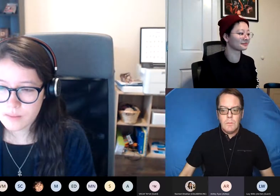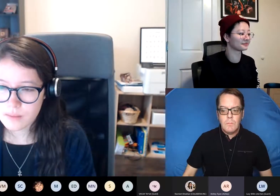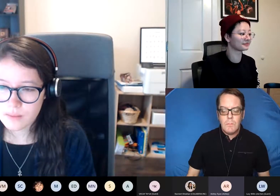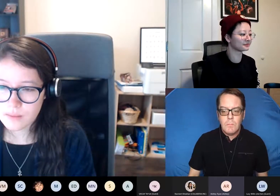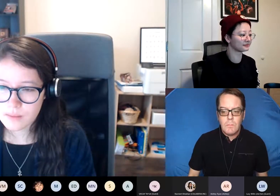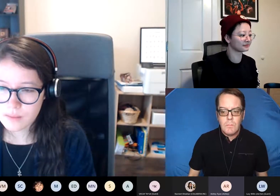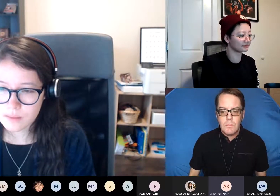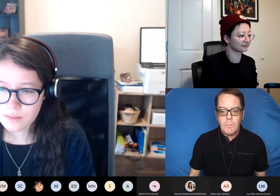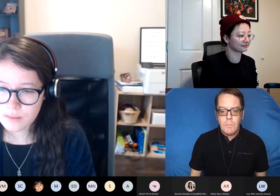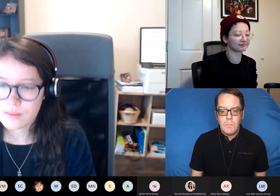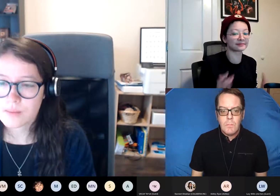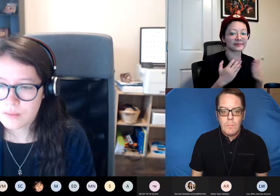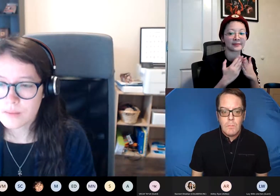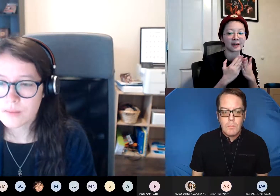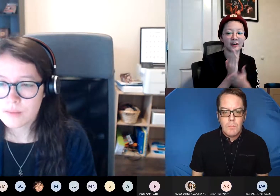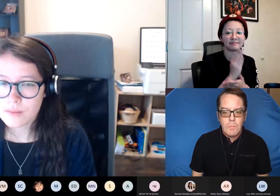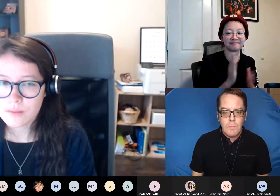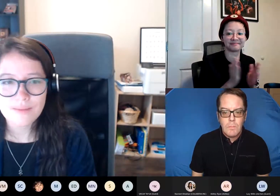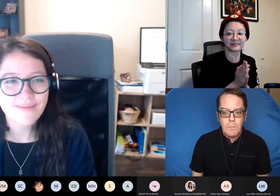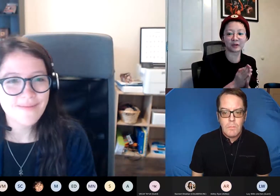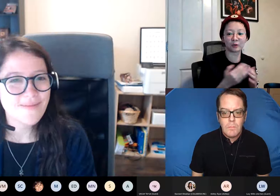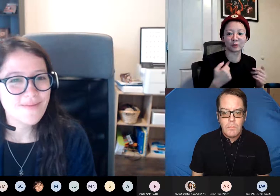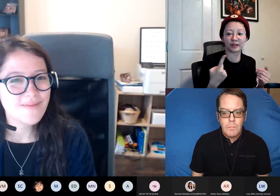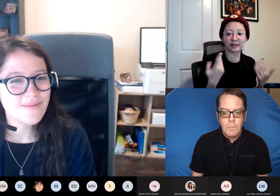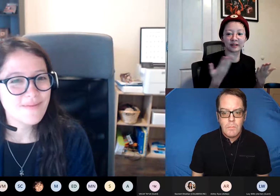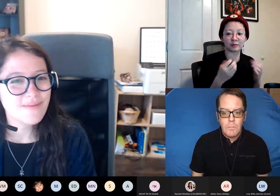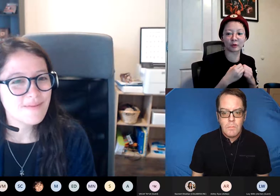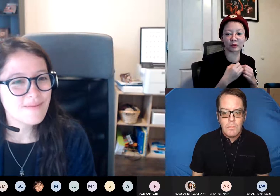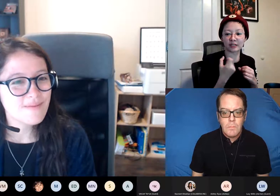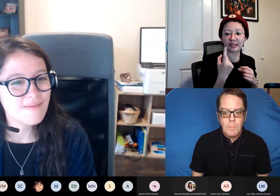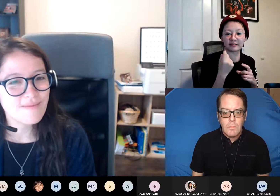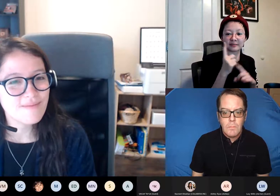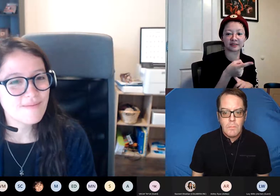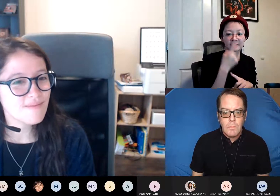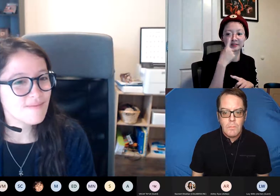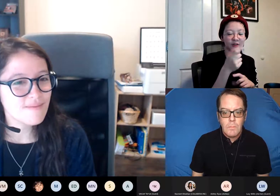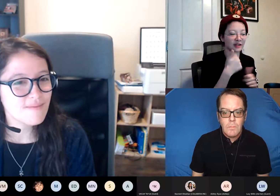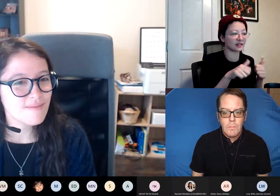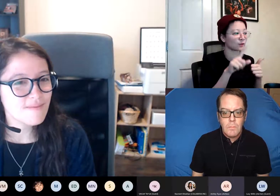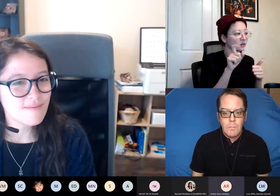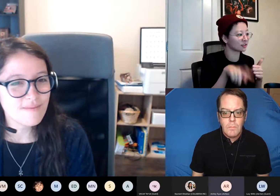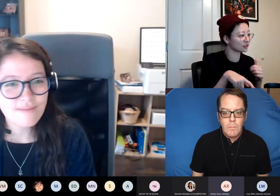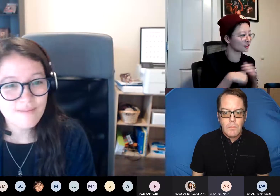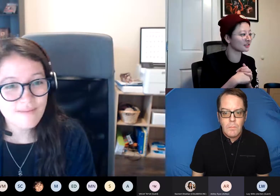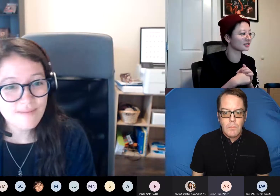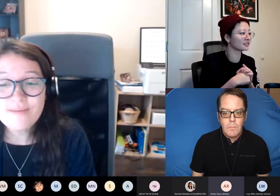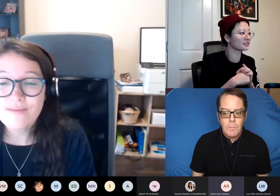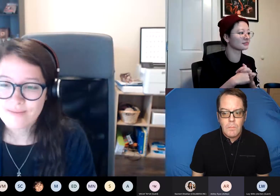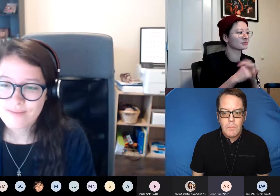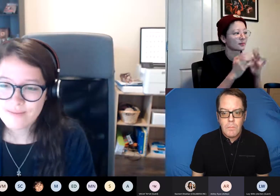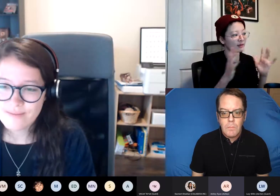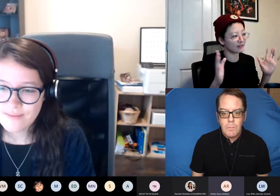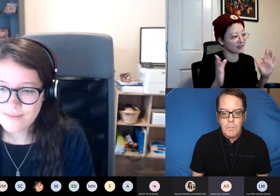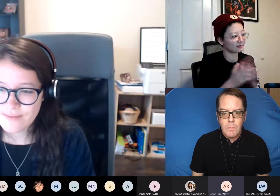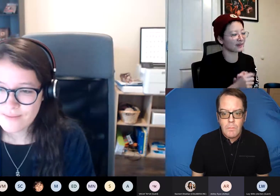as their peers. We have 11 minutes left